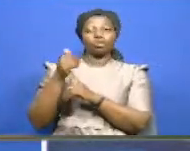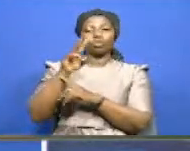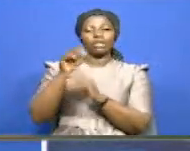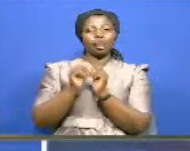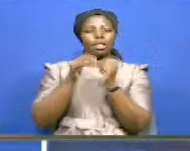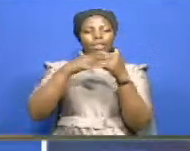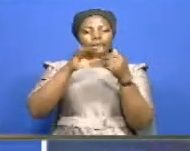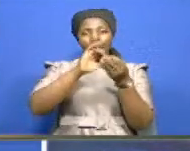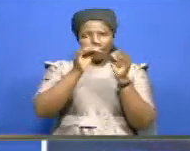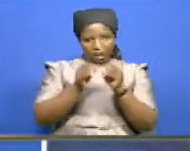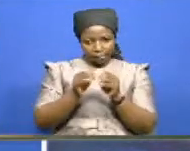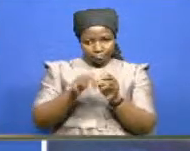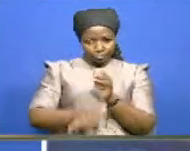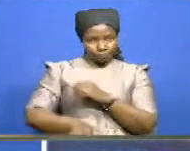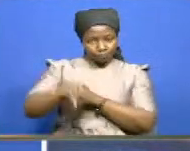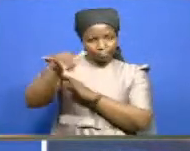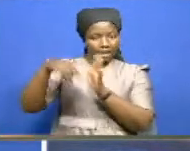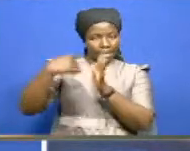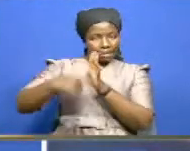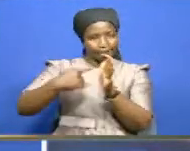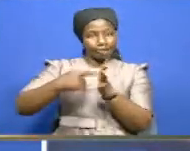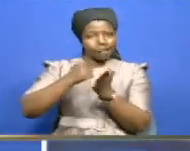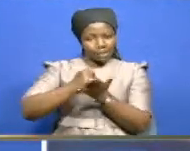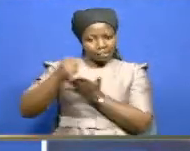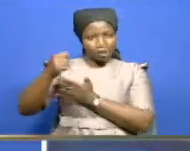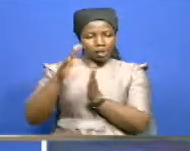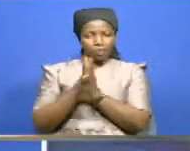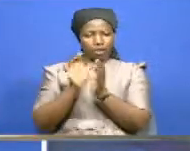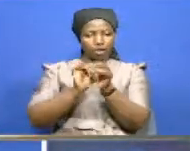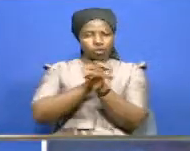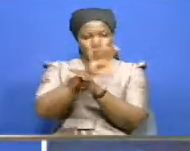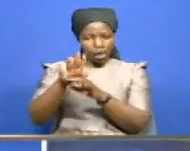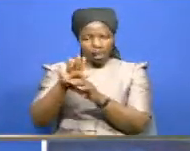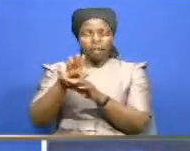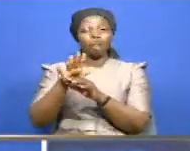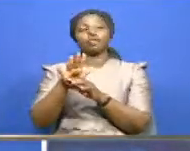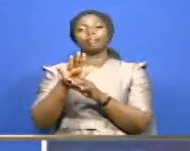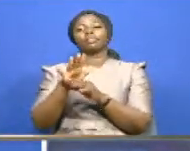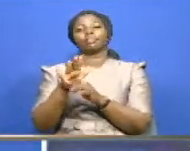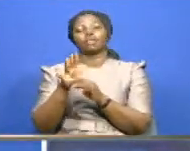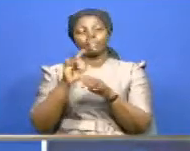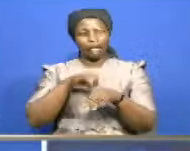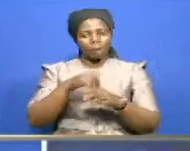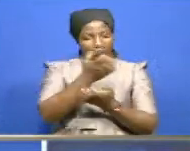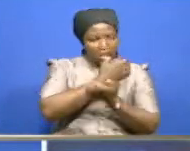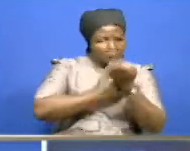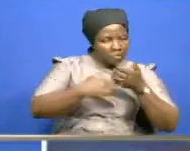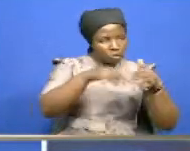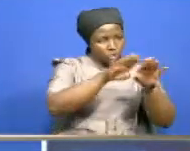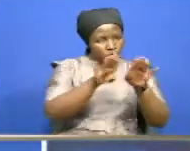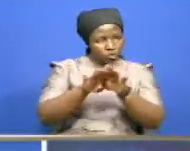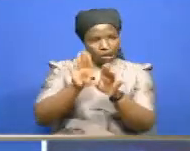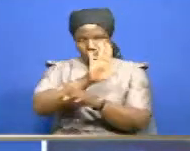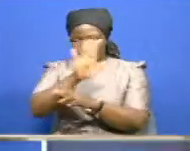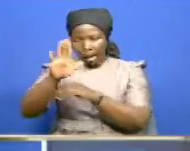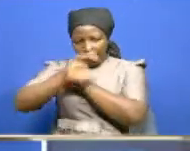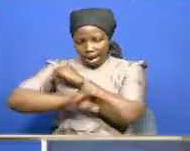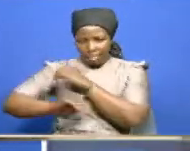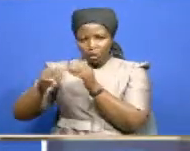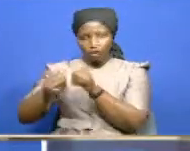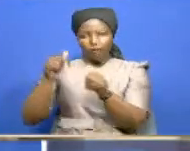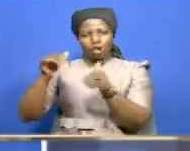The aviation industry ground to a halt with the COVID-19 pandemic as economies shut their borders to avoid further cross-border